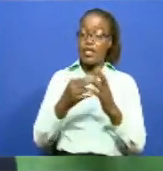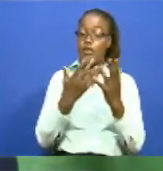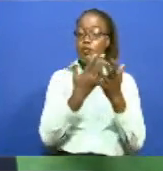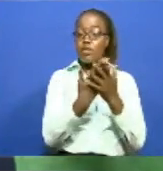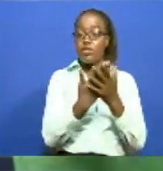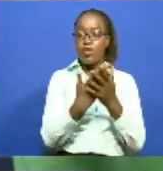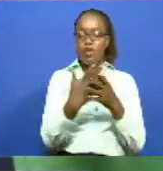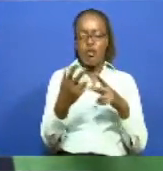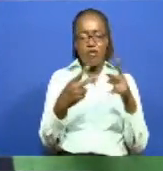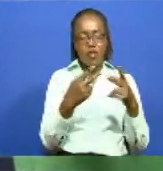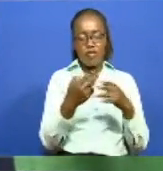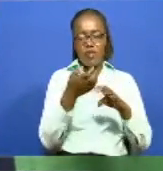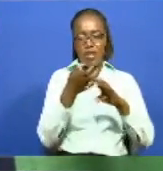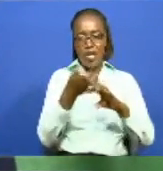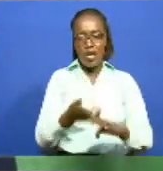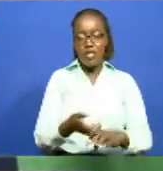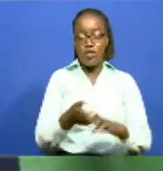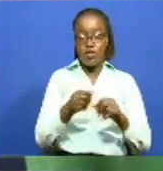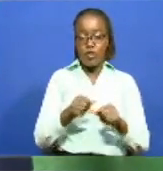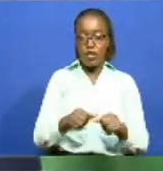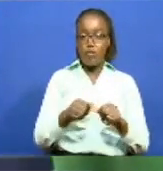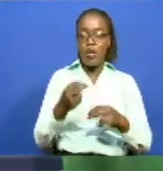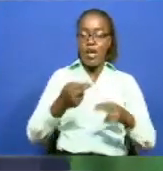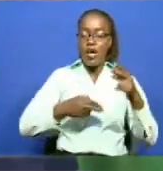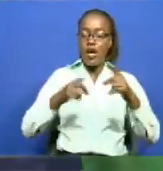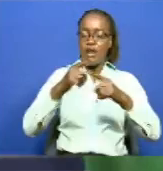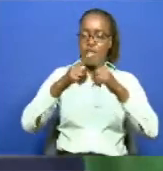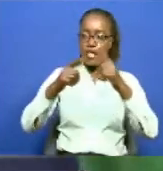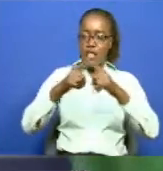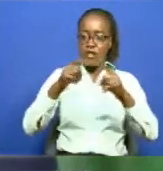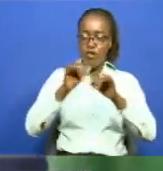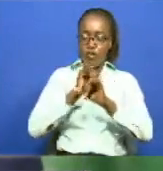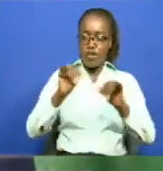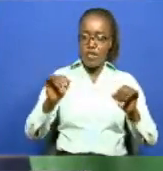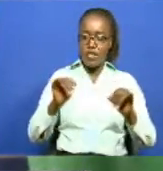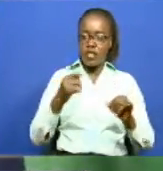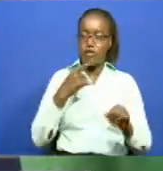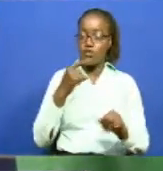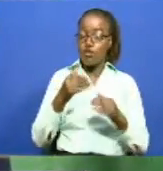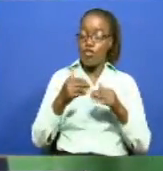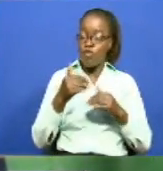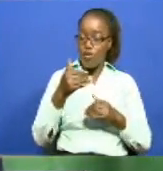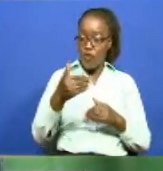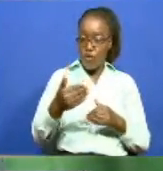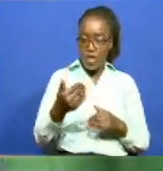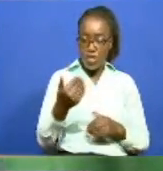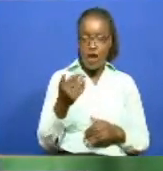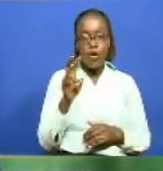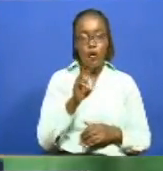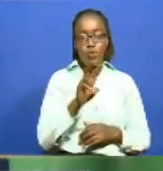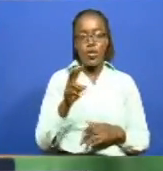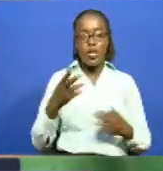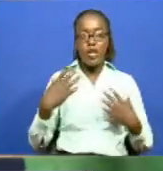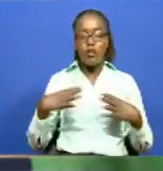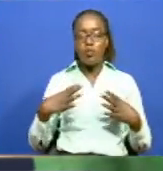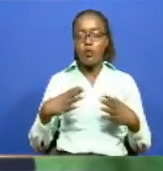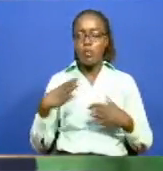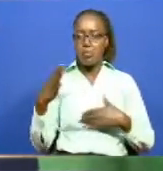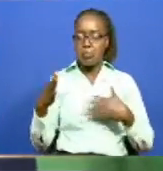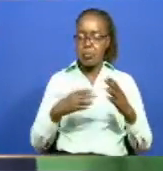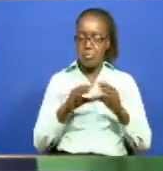very difficult to maintain a high standard of hygiene. So going forward, we are looking at the people who are